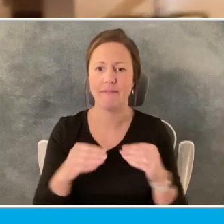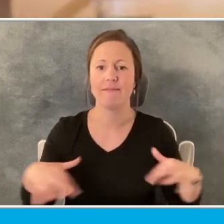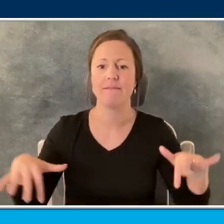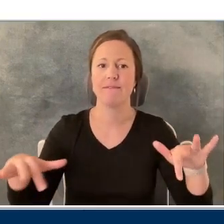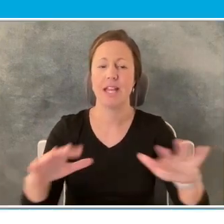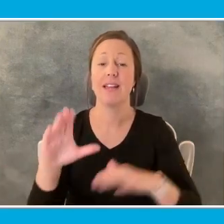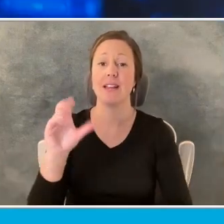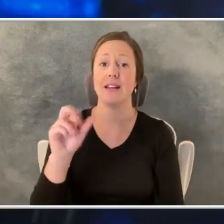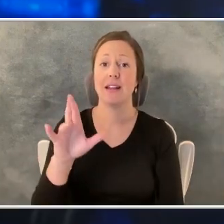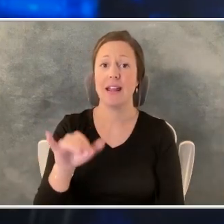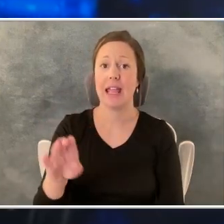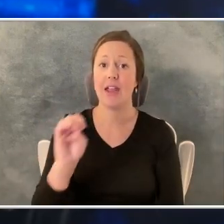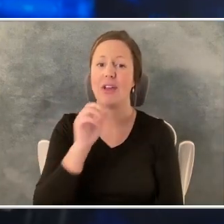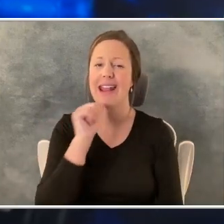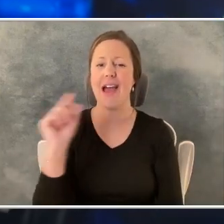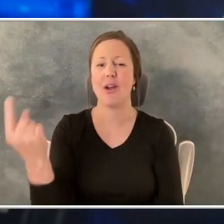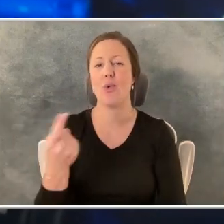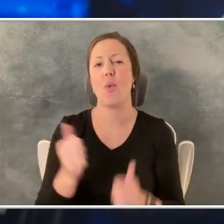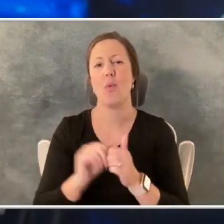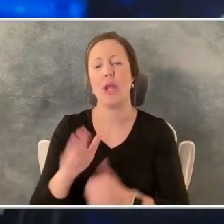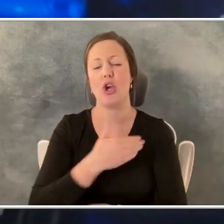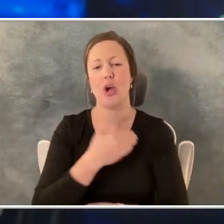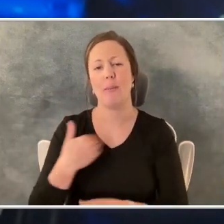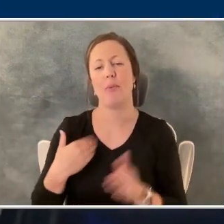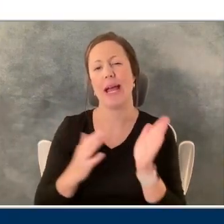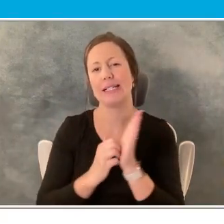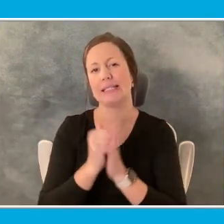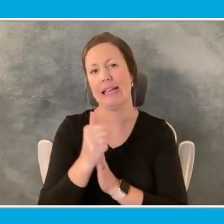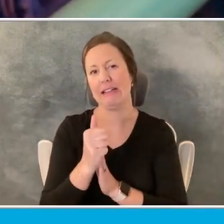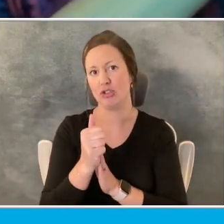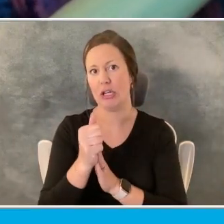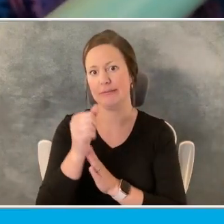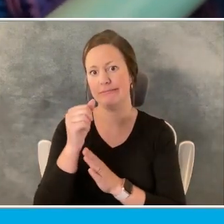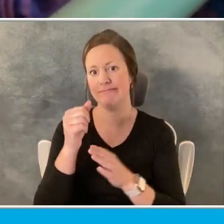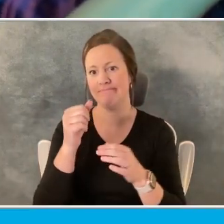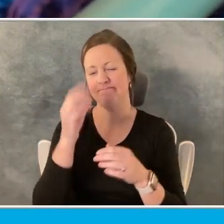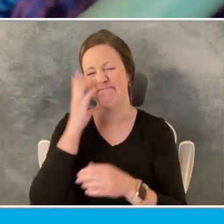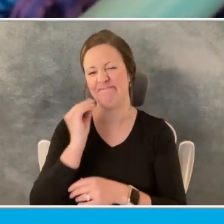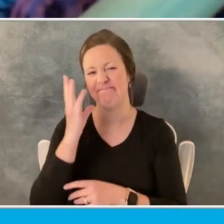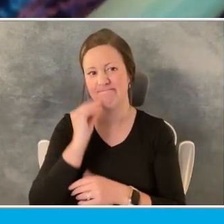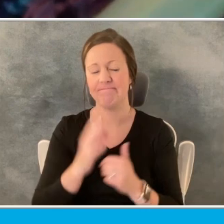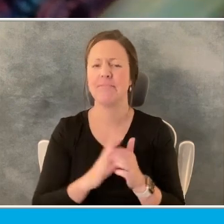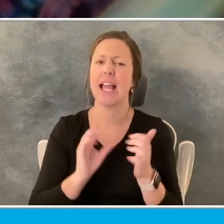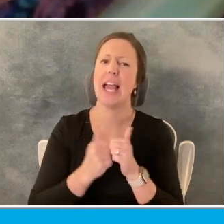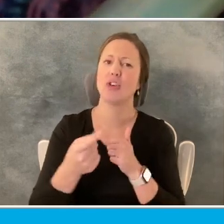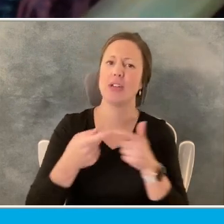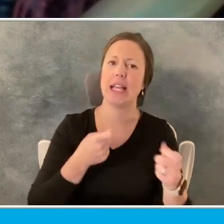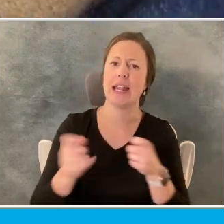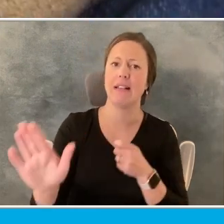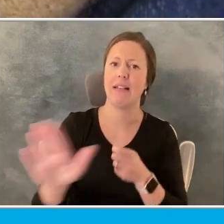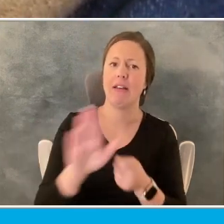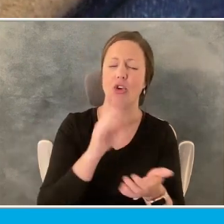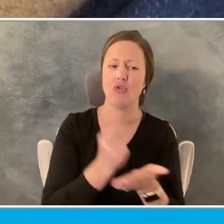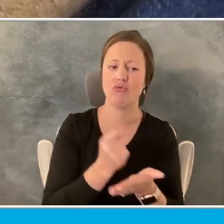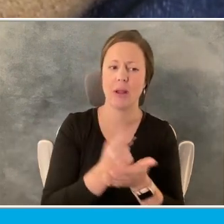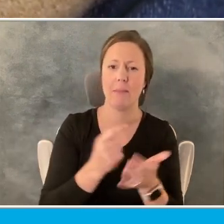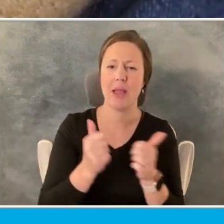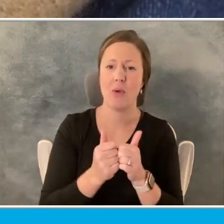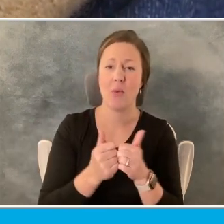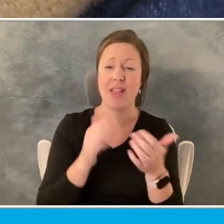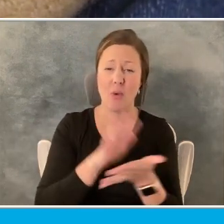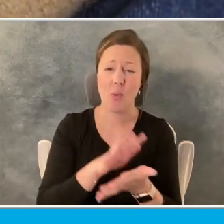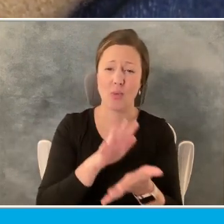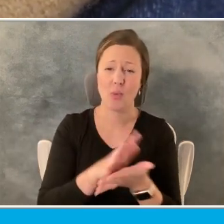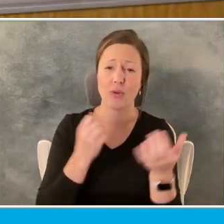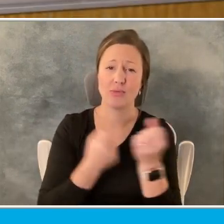breast cancer battle. I'm Jessica Lovell on the next Morning Medical Update, how she's handling her treatment with a whole school to support